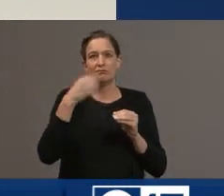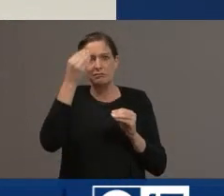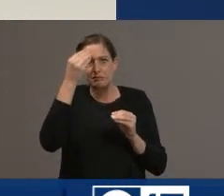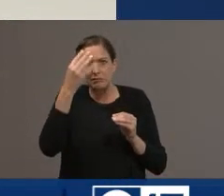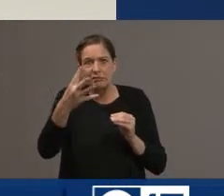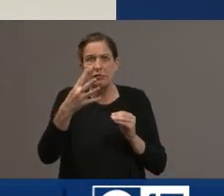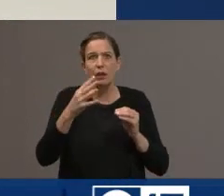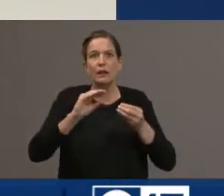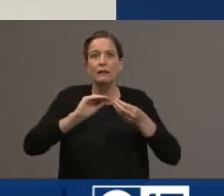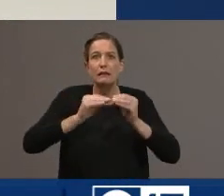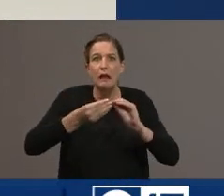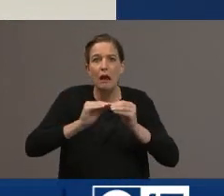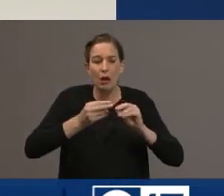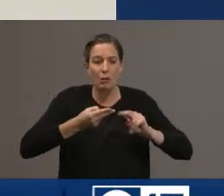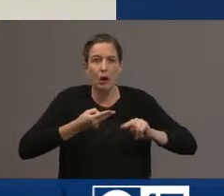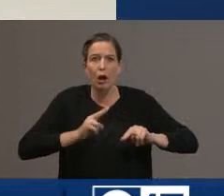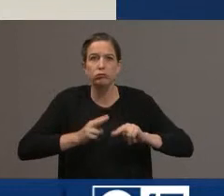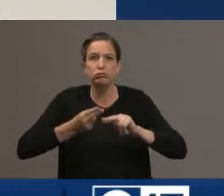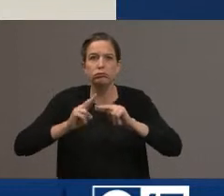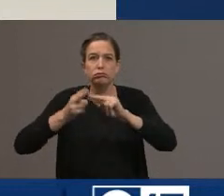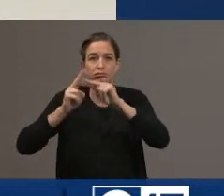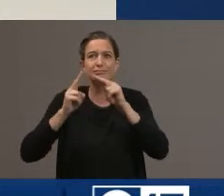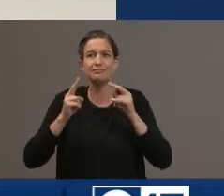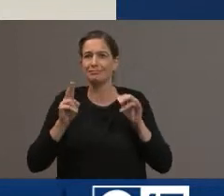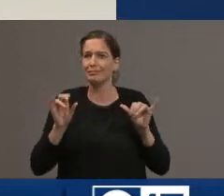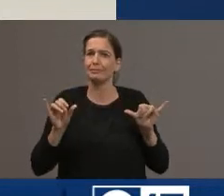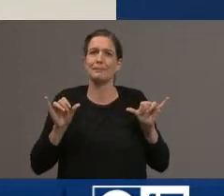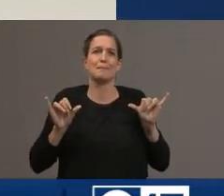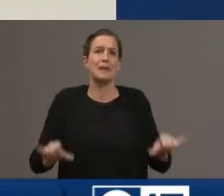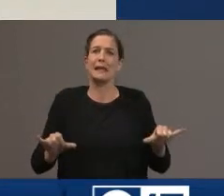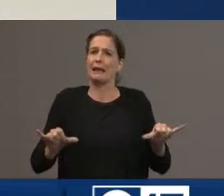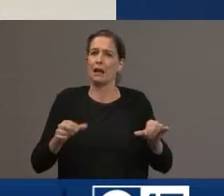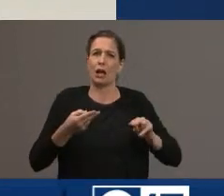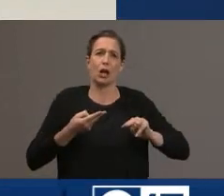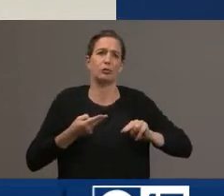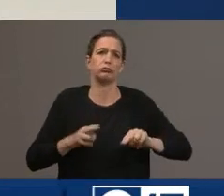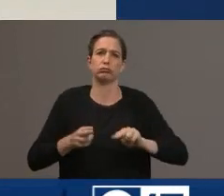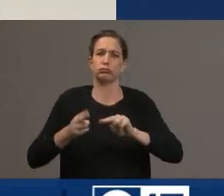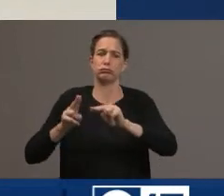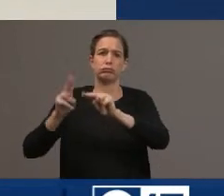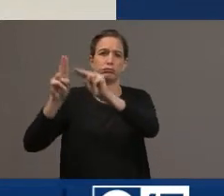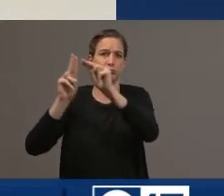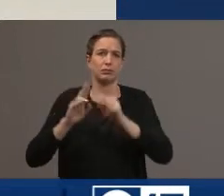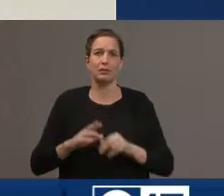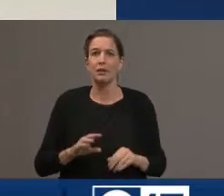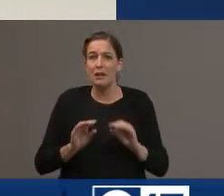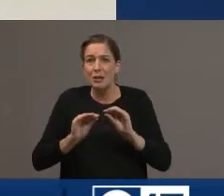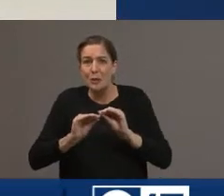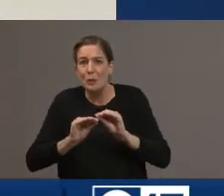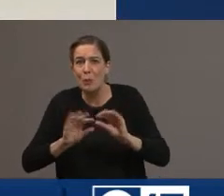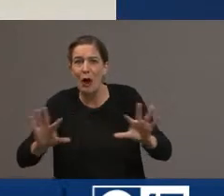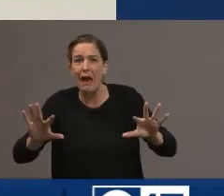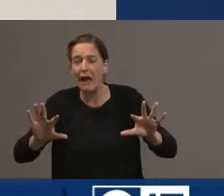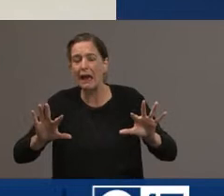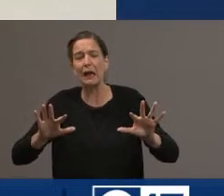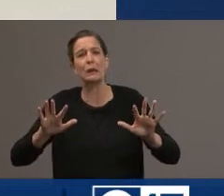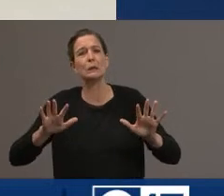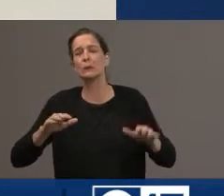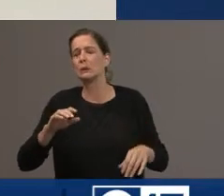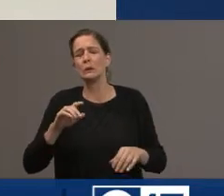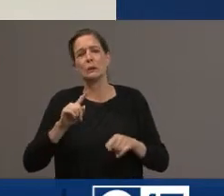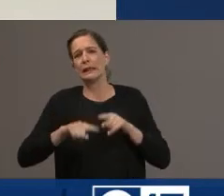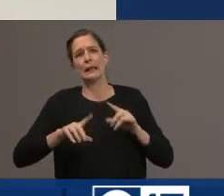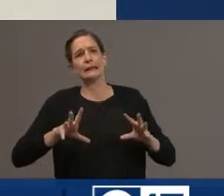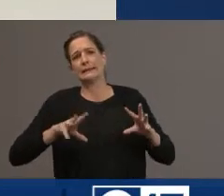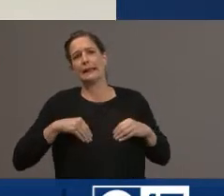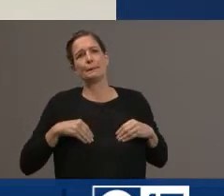the wrong direction. The rate of the spread of this virus is unacceptable, and it's time for us to step